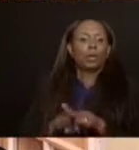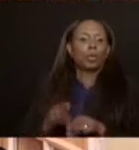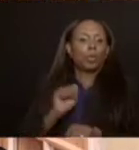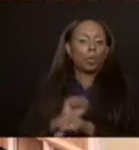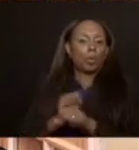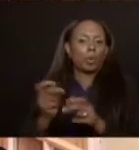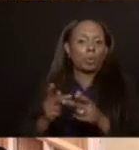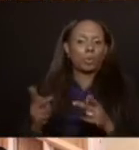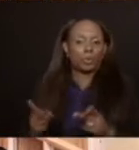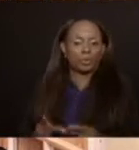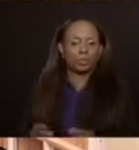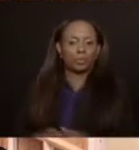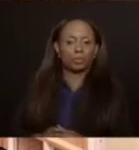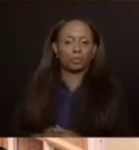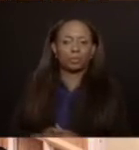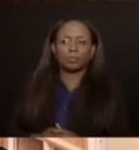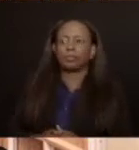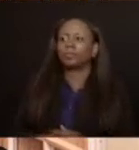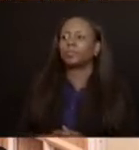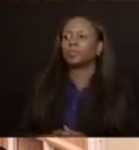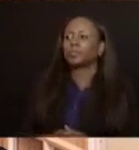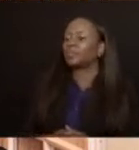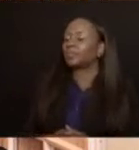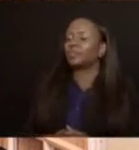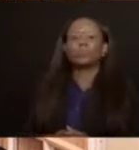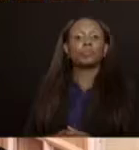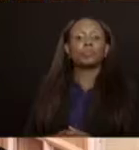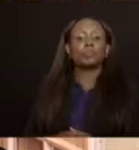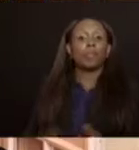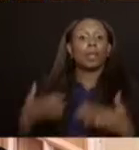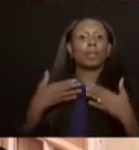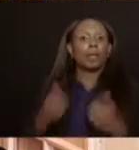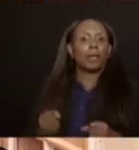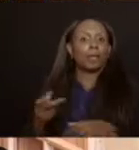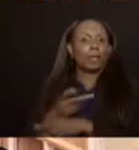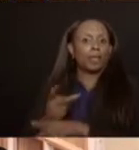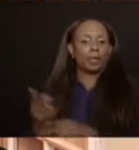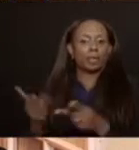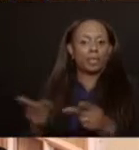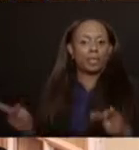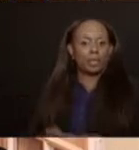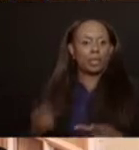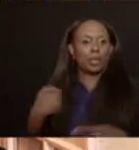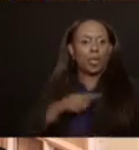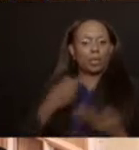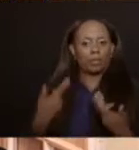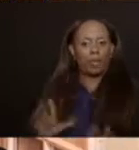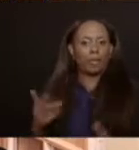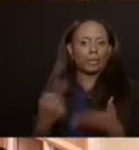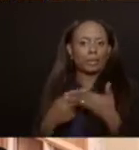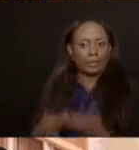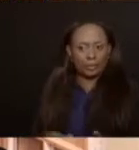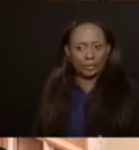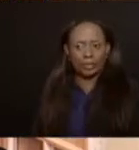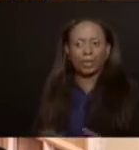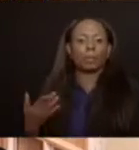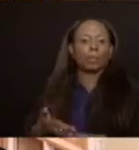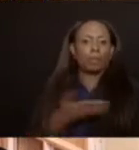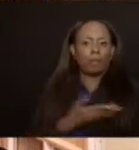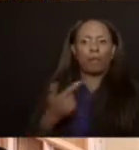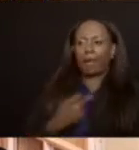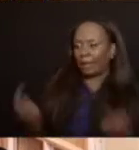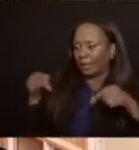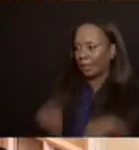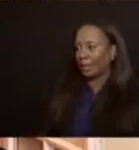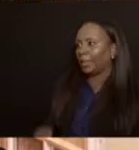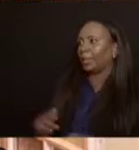With respect to the healthcare institutions, those discussions have already started. Before I came on air this evening, I would have advised BAMP, I would